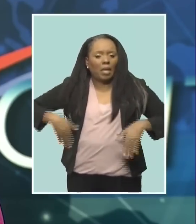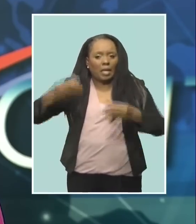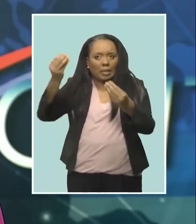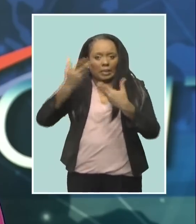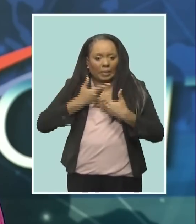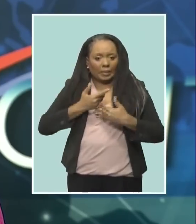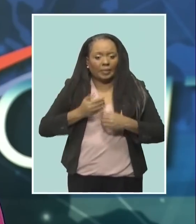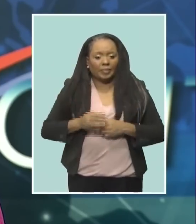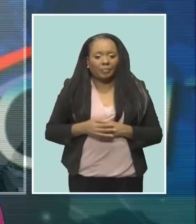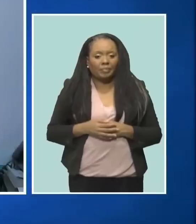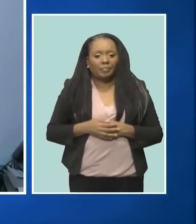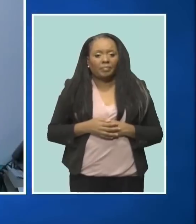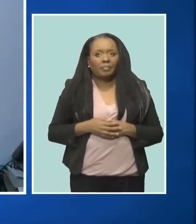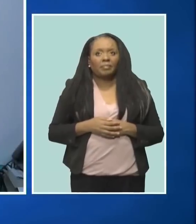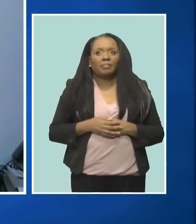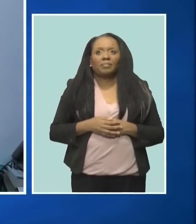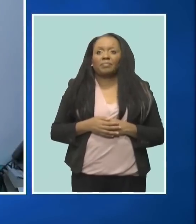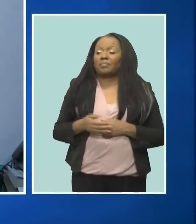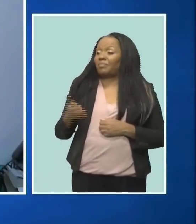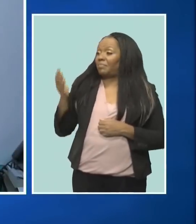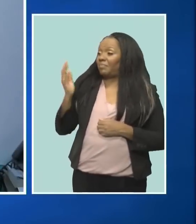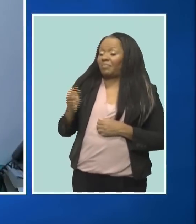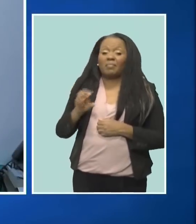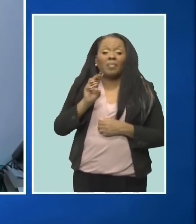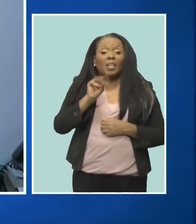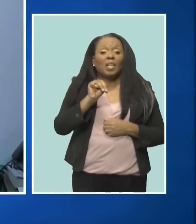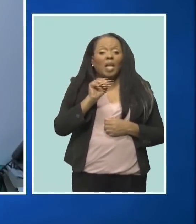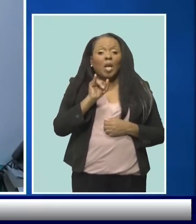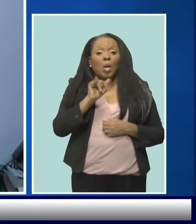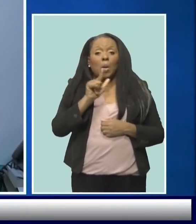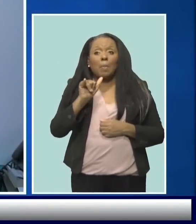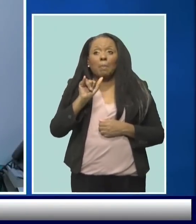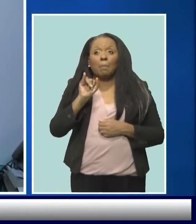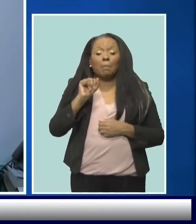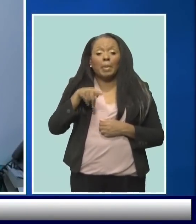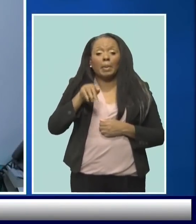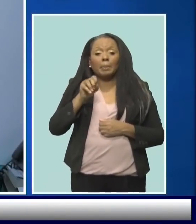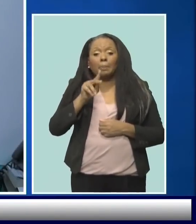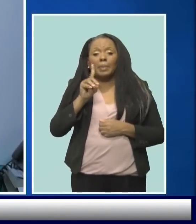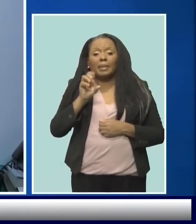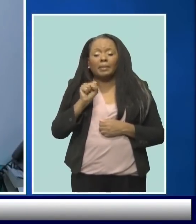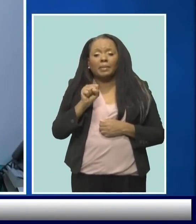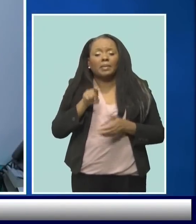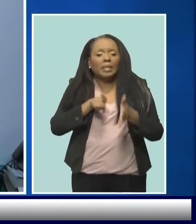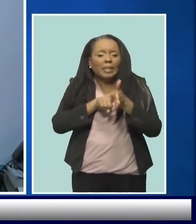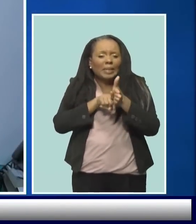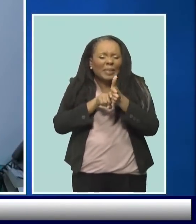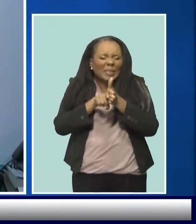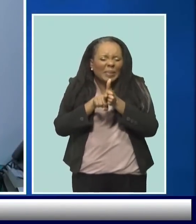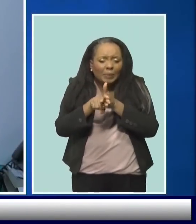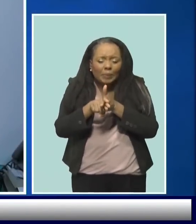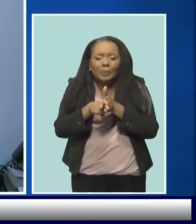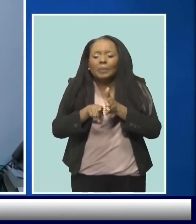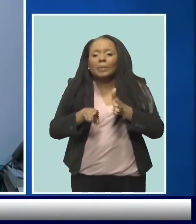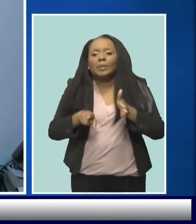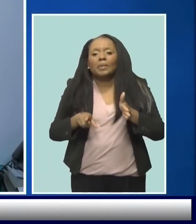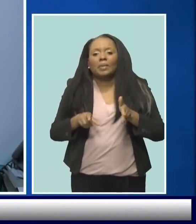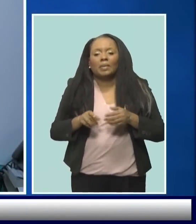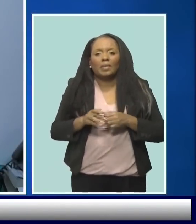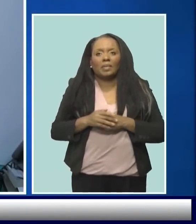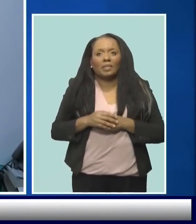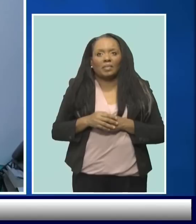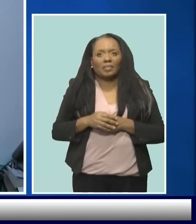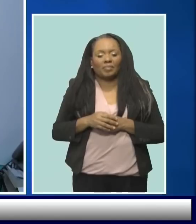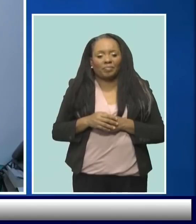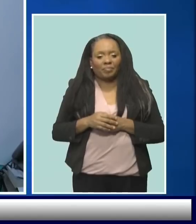date. These millipedes are doing what they are supposed to do. That is, they are